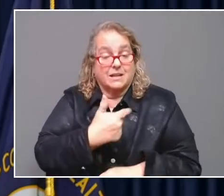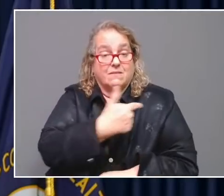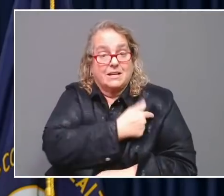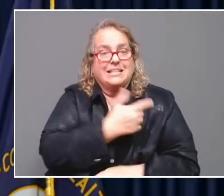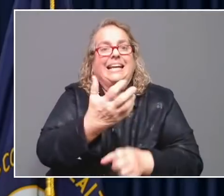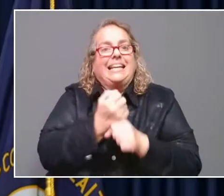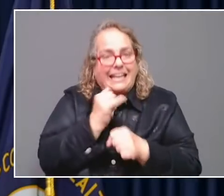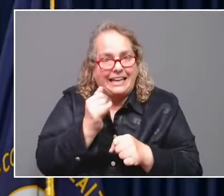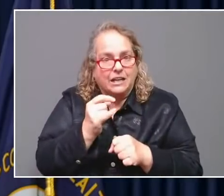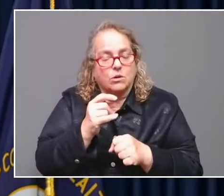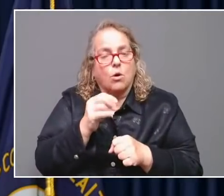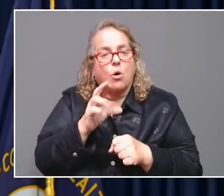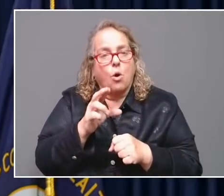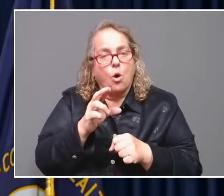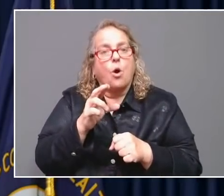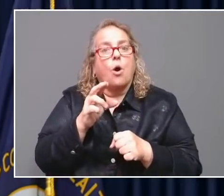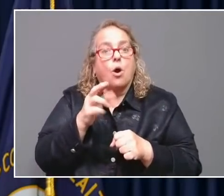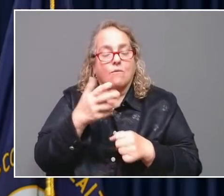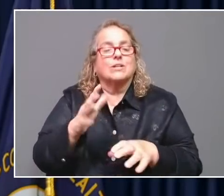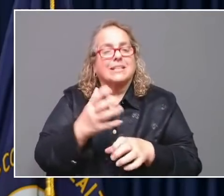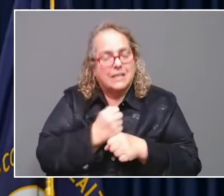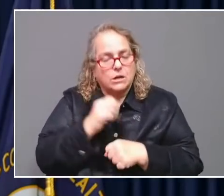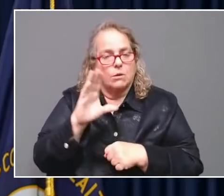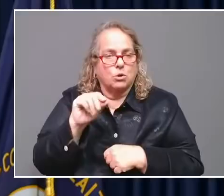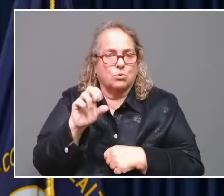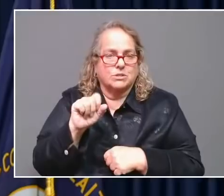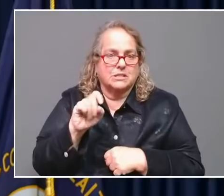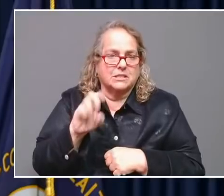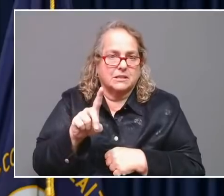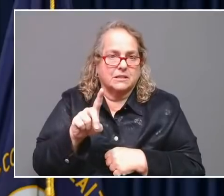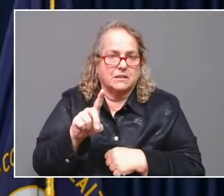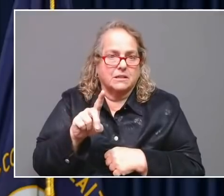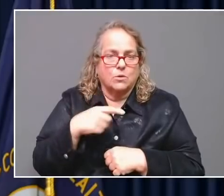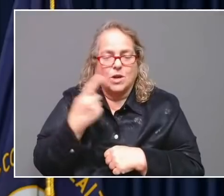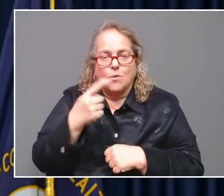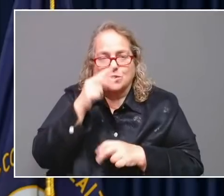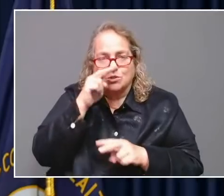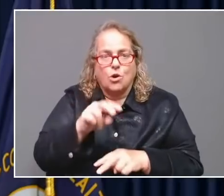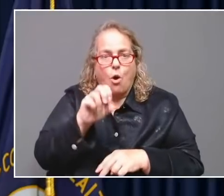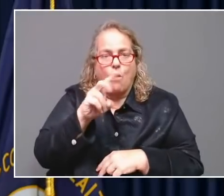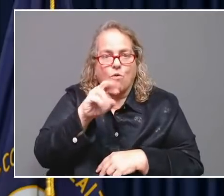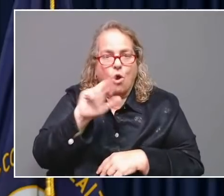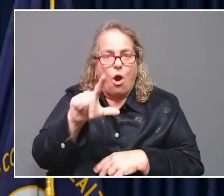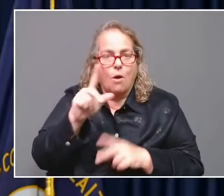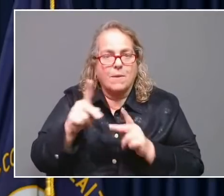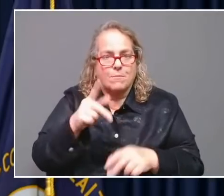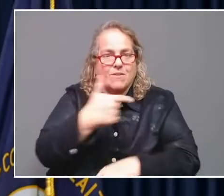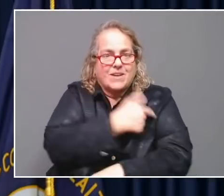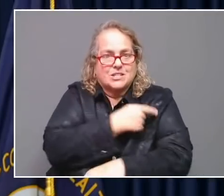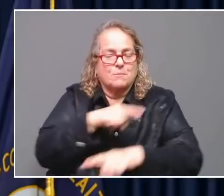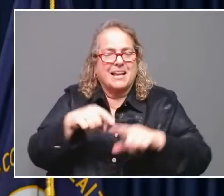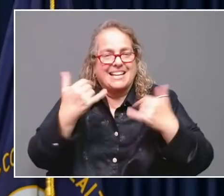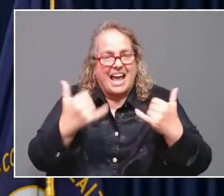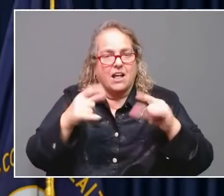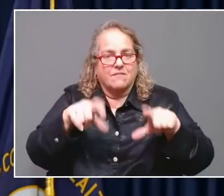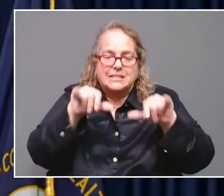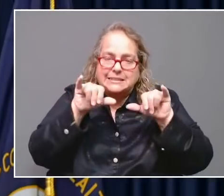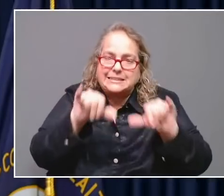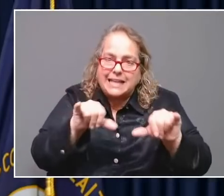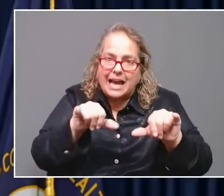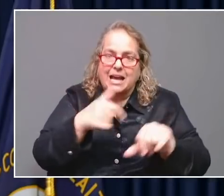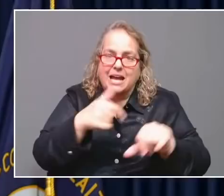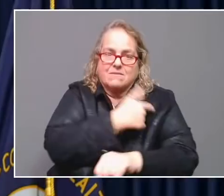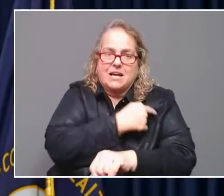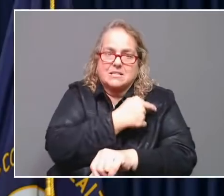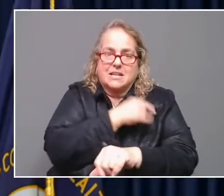have to get boosted. You know, we always look at the number of overall people vaccinated, but now they got to stay vaccinated, if that